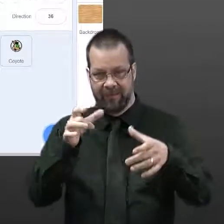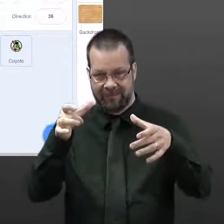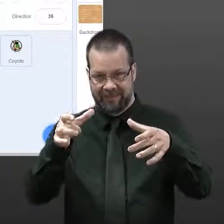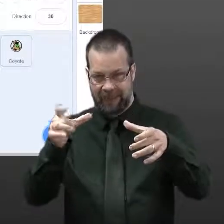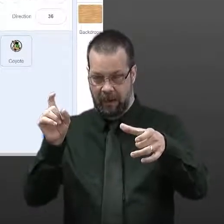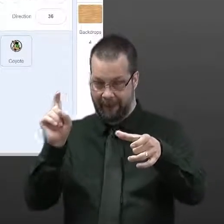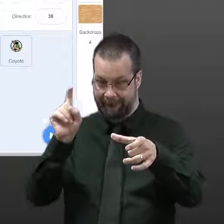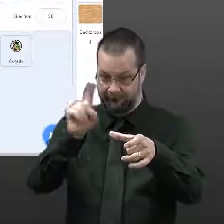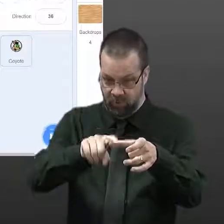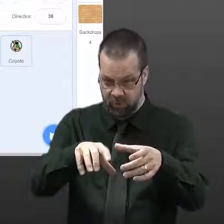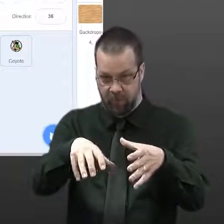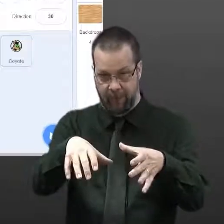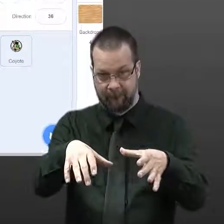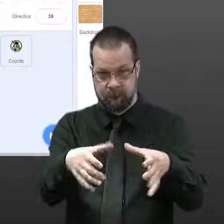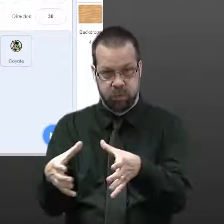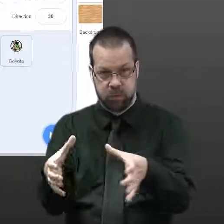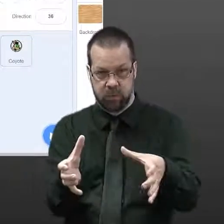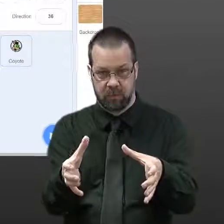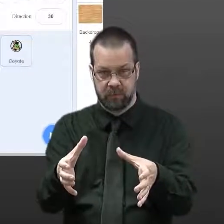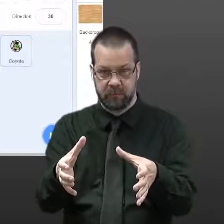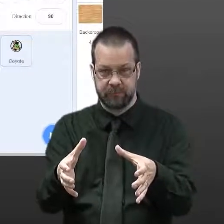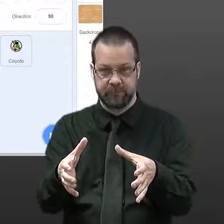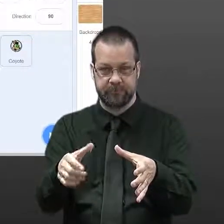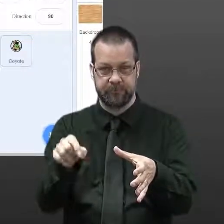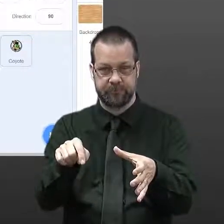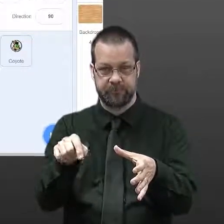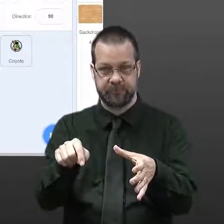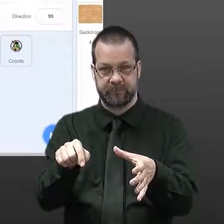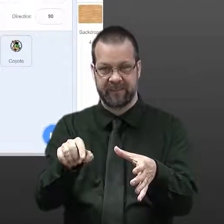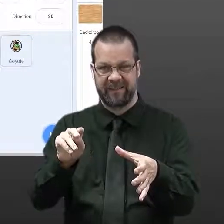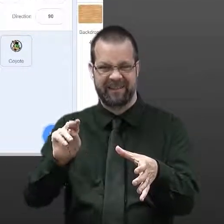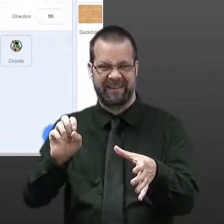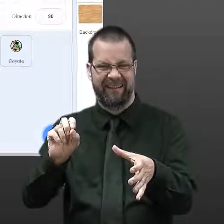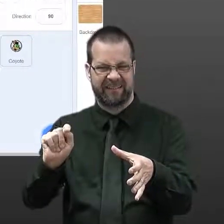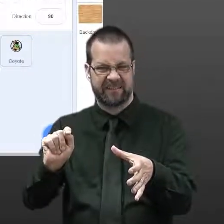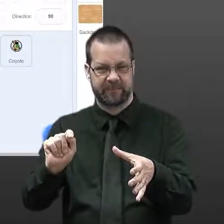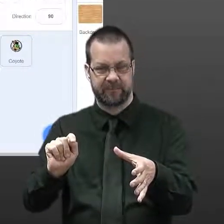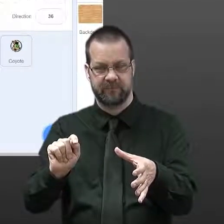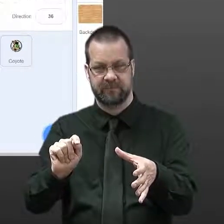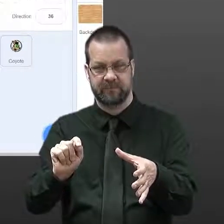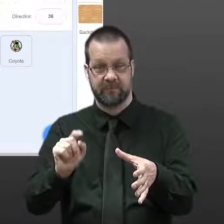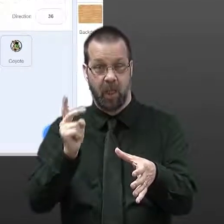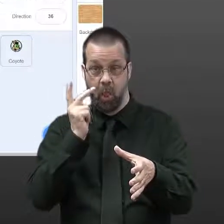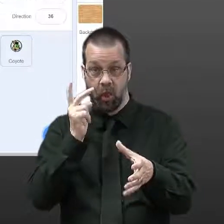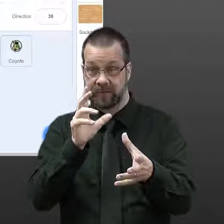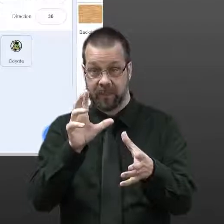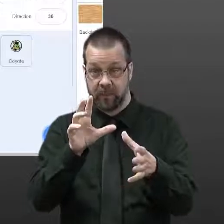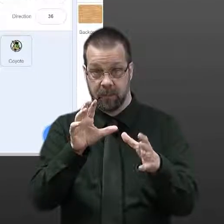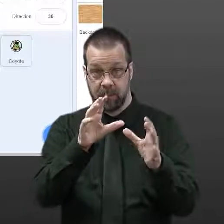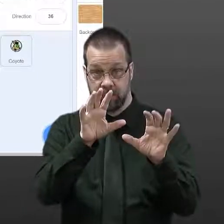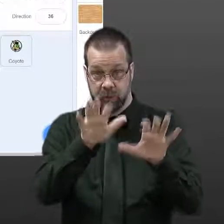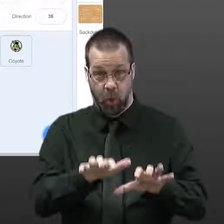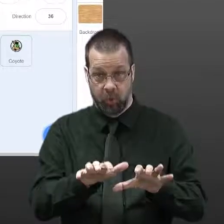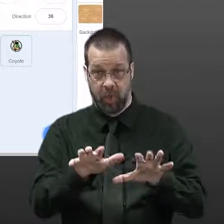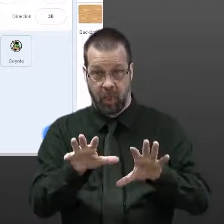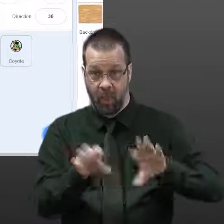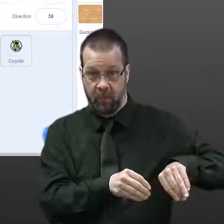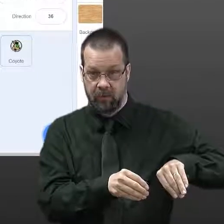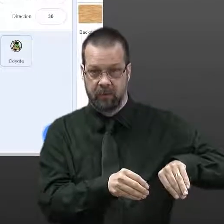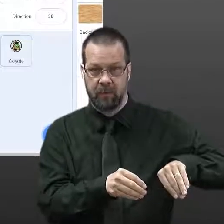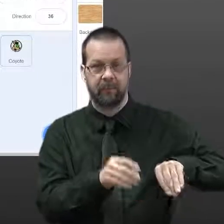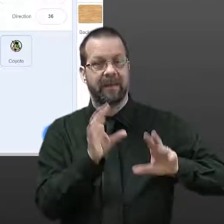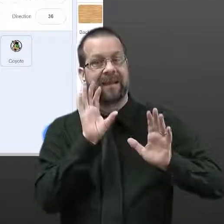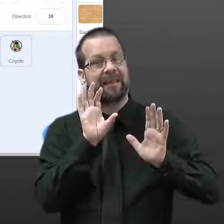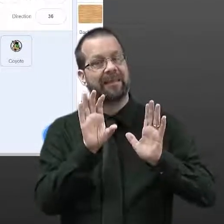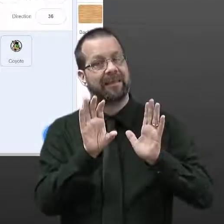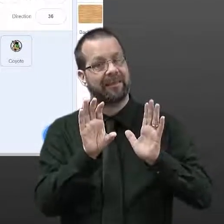net when the basketball goes in. So there's no code. It looks like all your code goes away, but it's just all on the